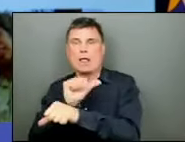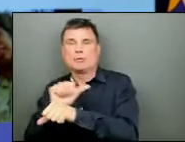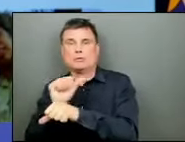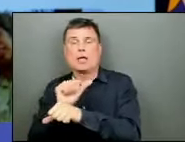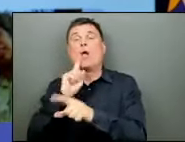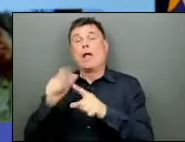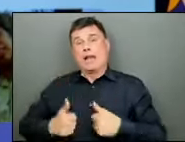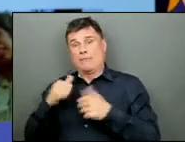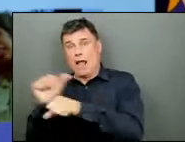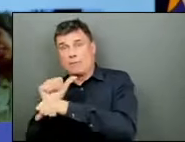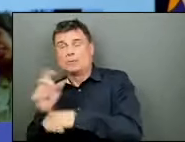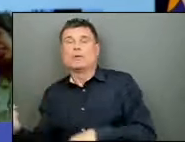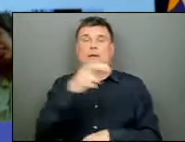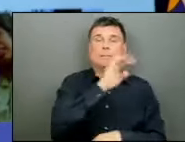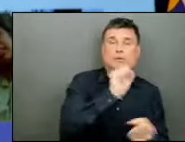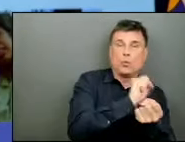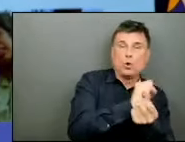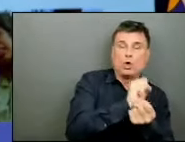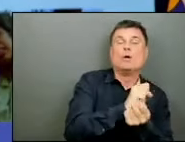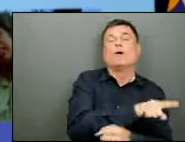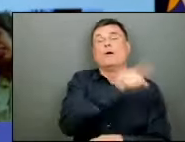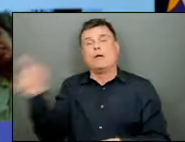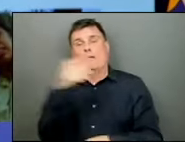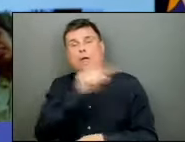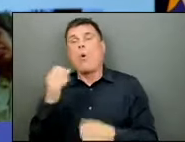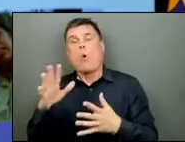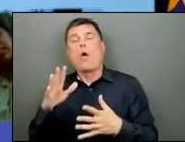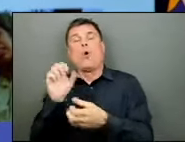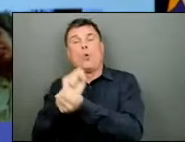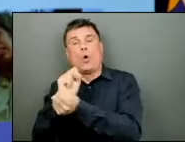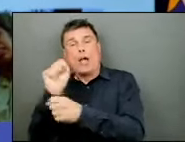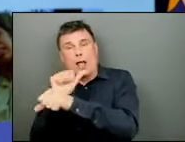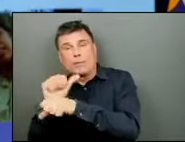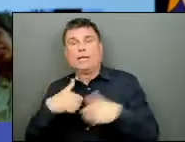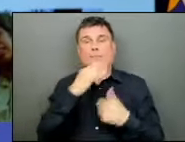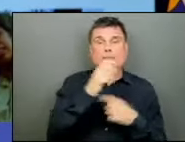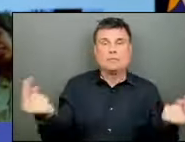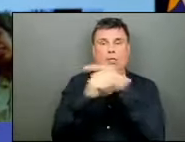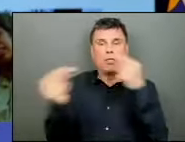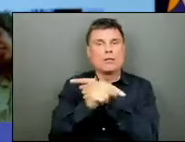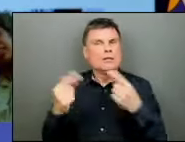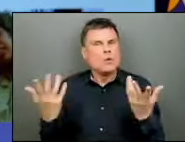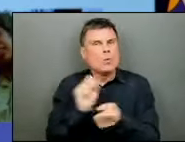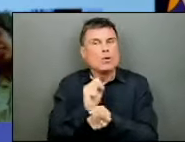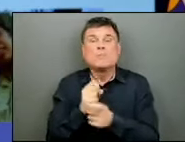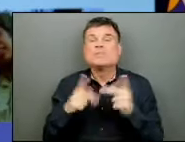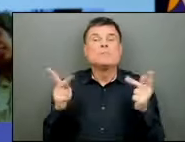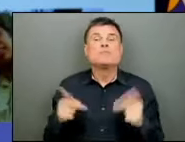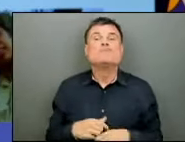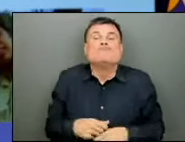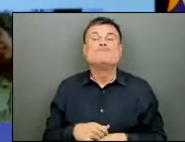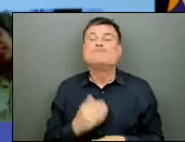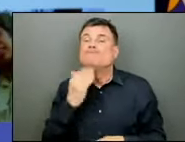travel, and the consequences that's having on case counts in our respective jurisdictions. So we have not taken anything off the table, but